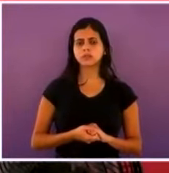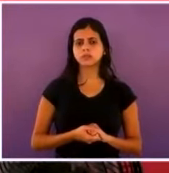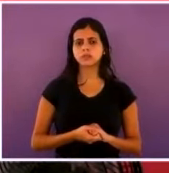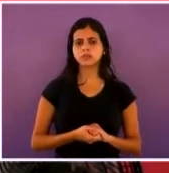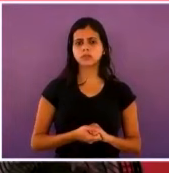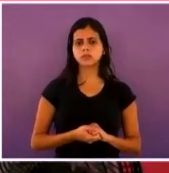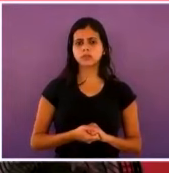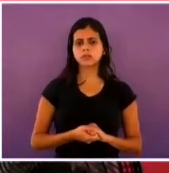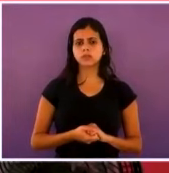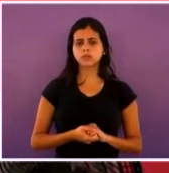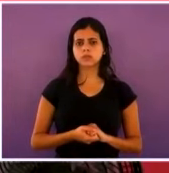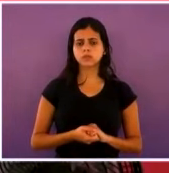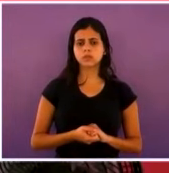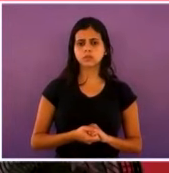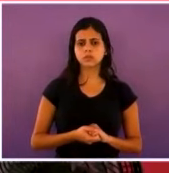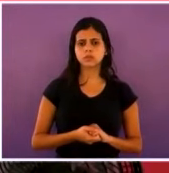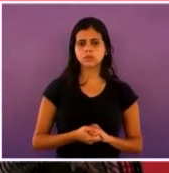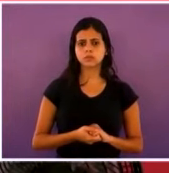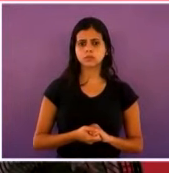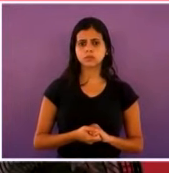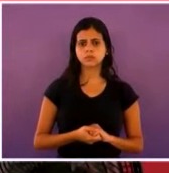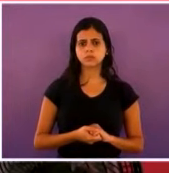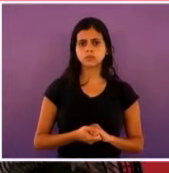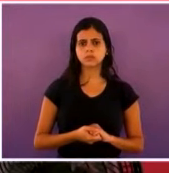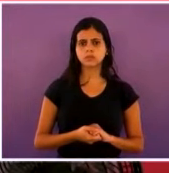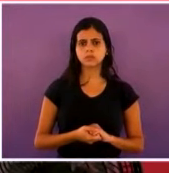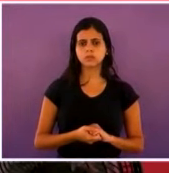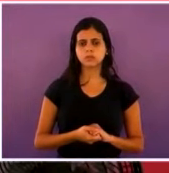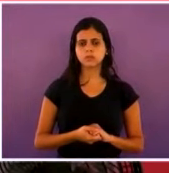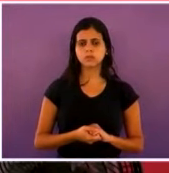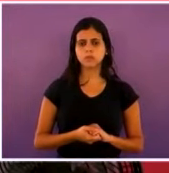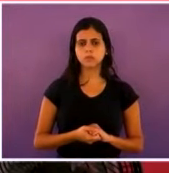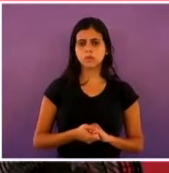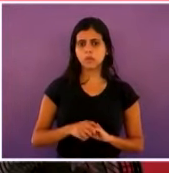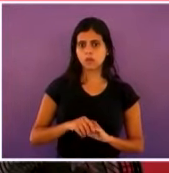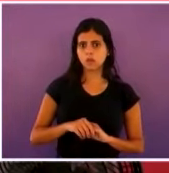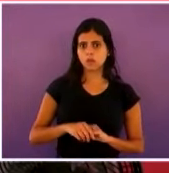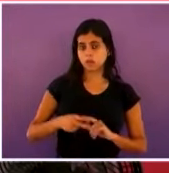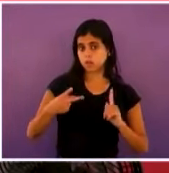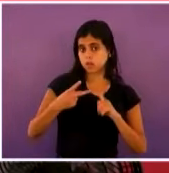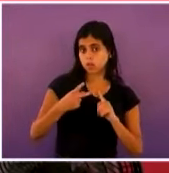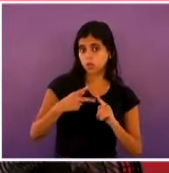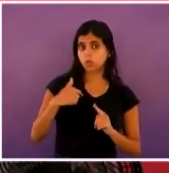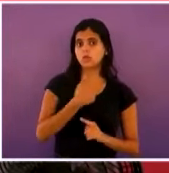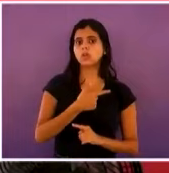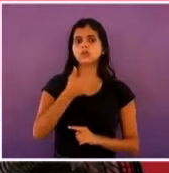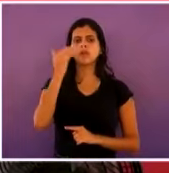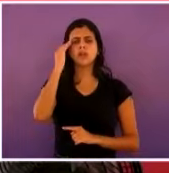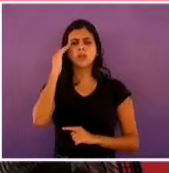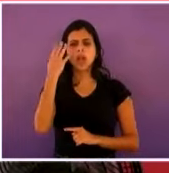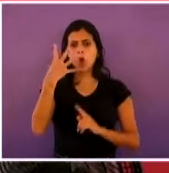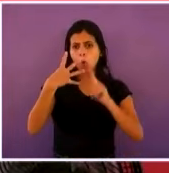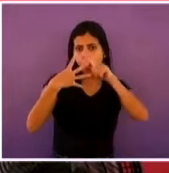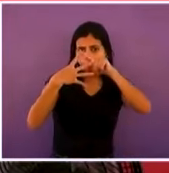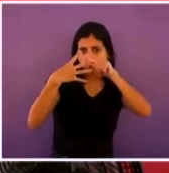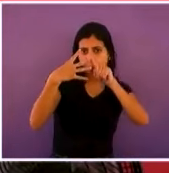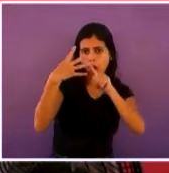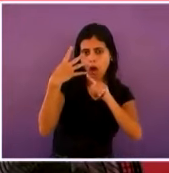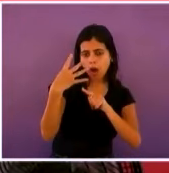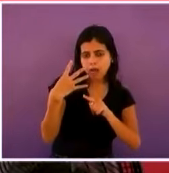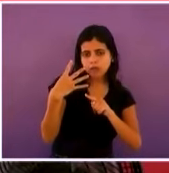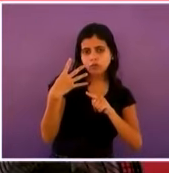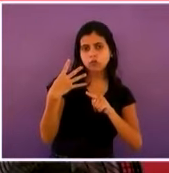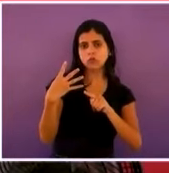important writings that define his theology. Depois nós vamos ver quatro escritos muito importantes